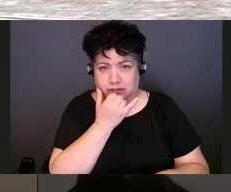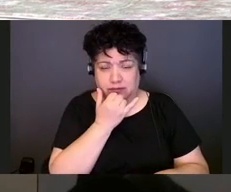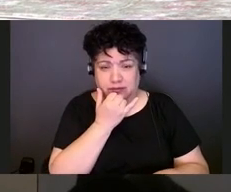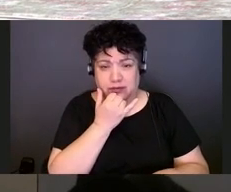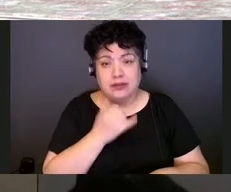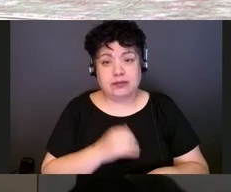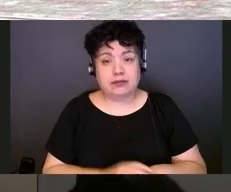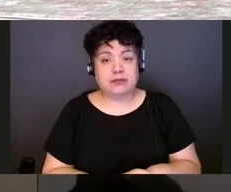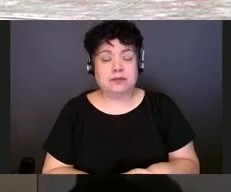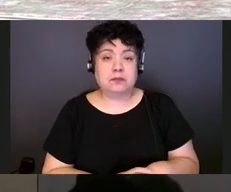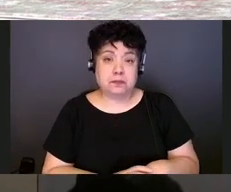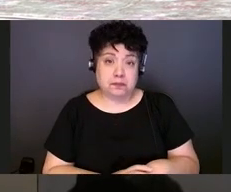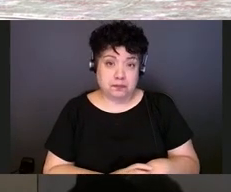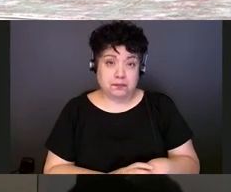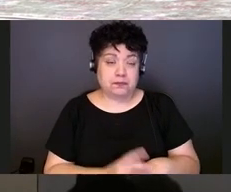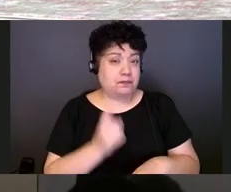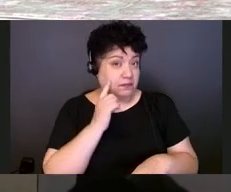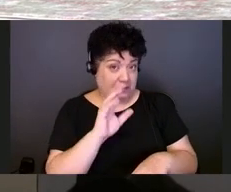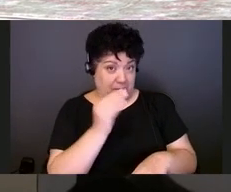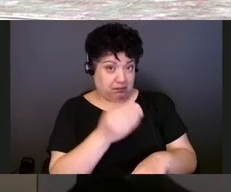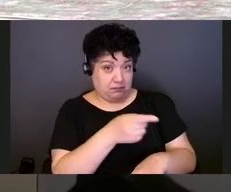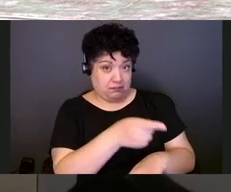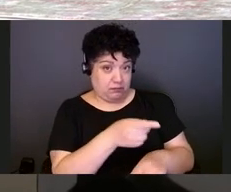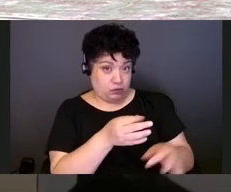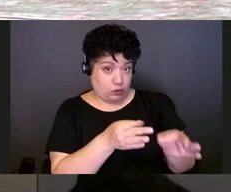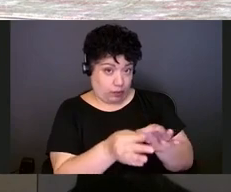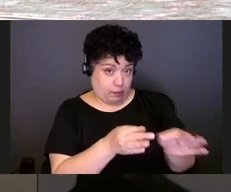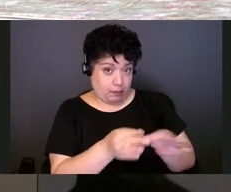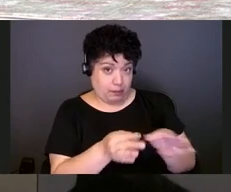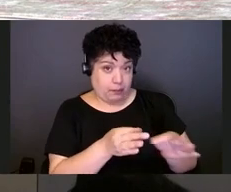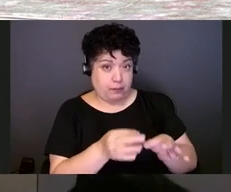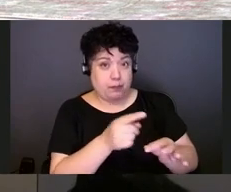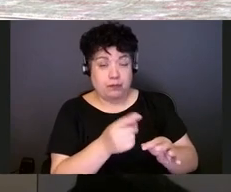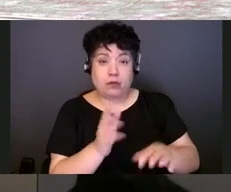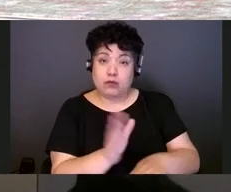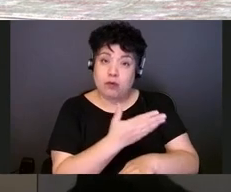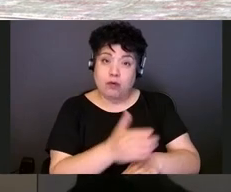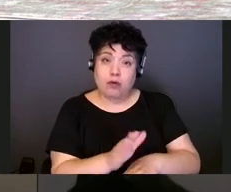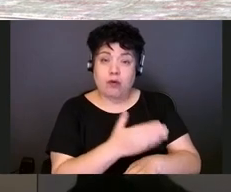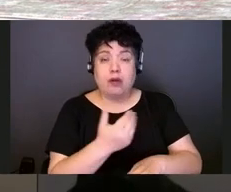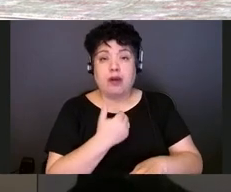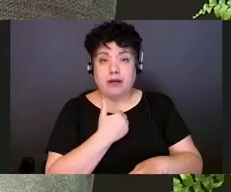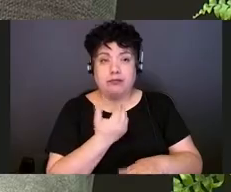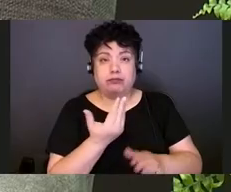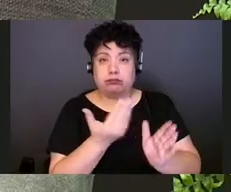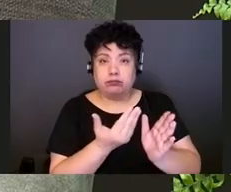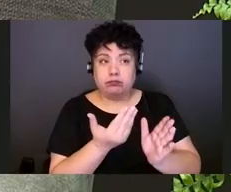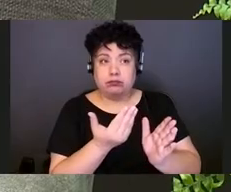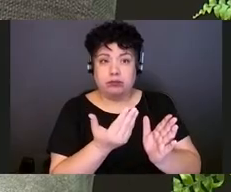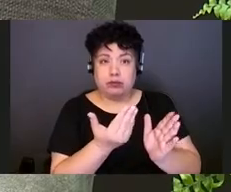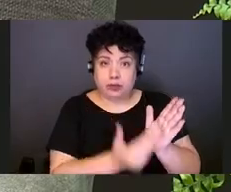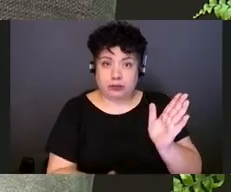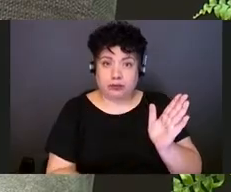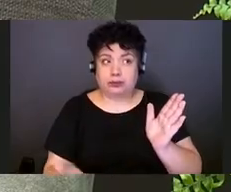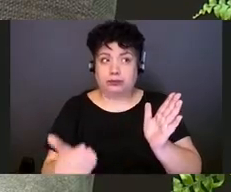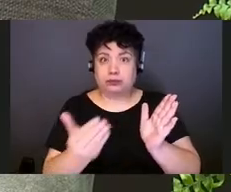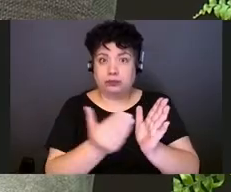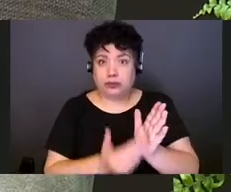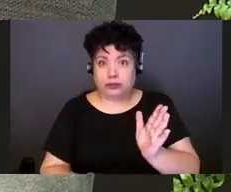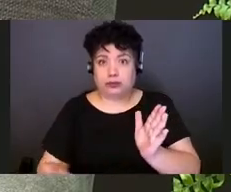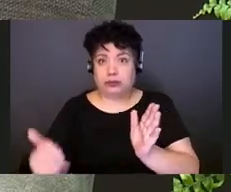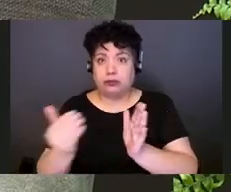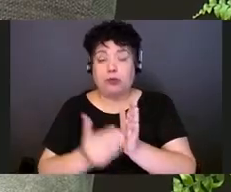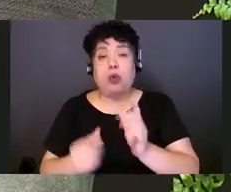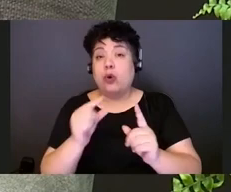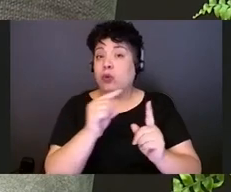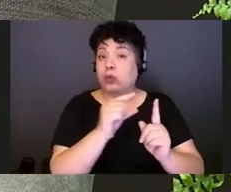describing a song, a repetition of words that in real time, because it's